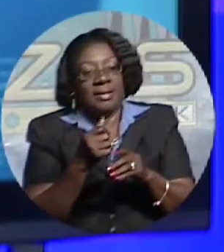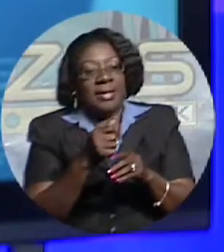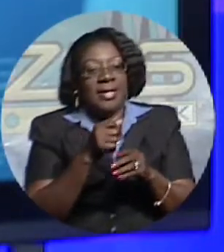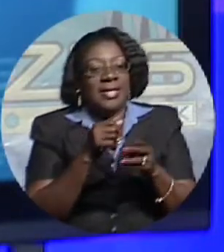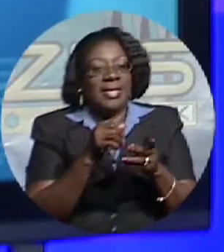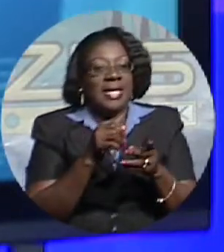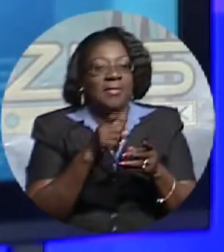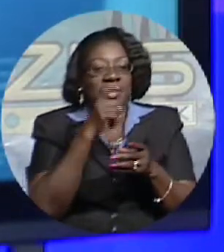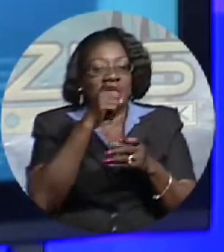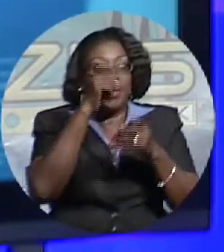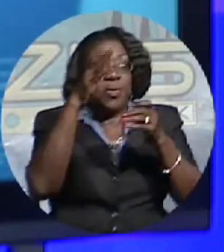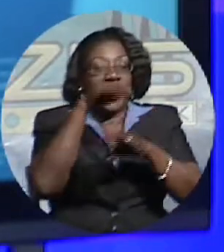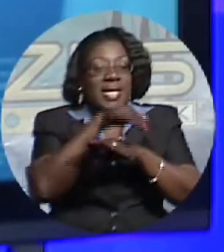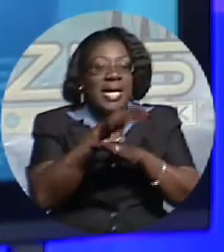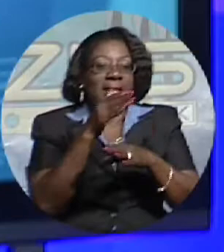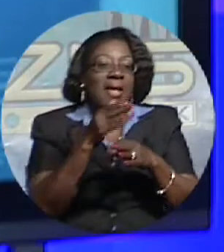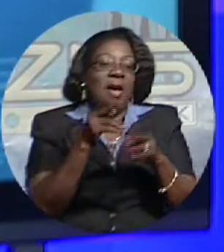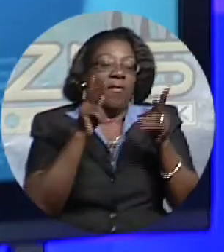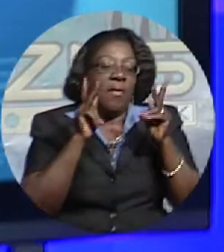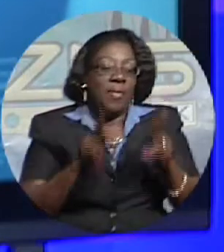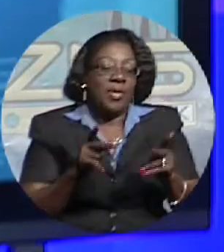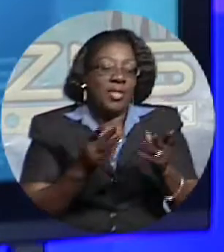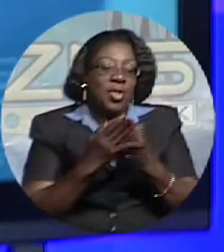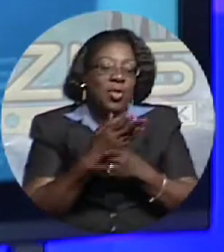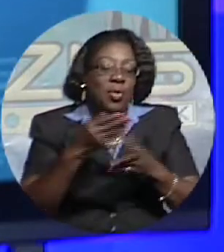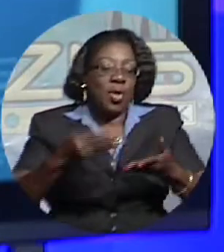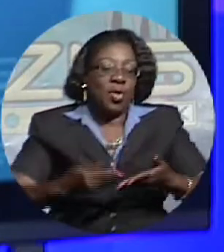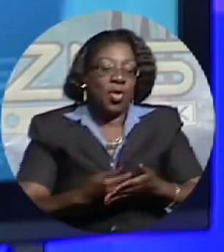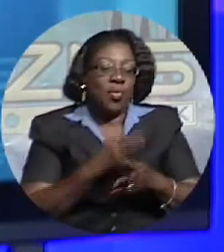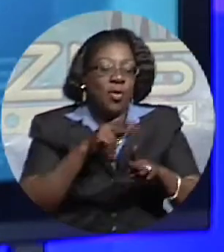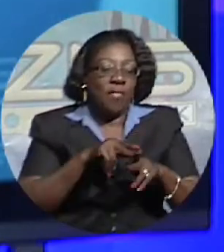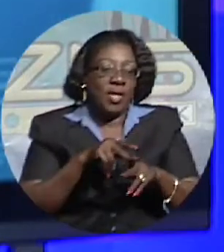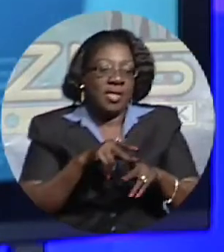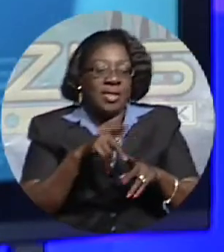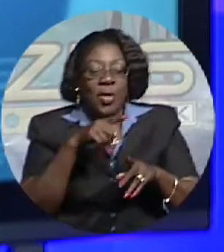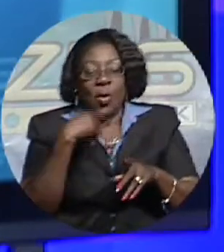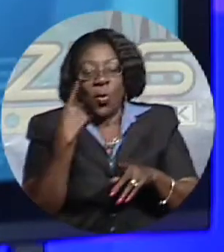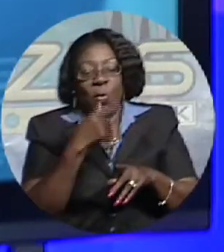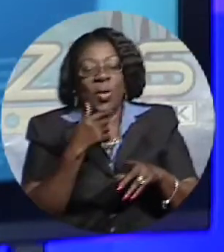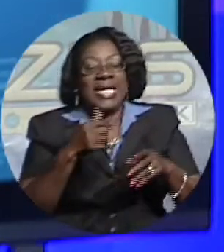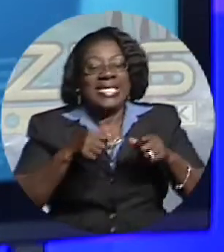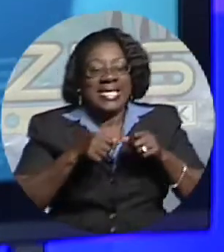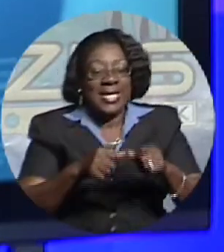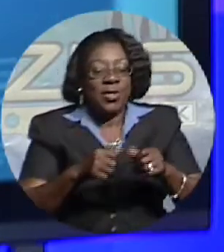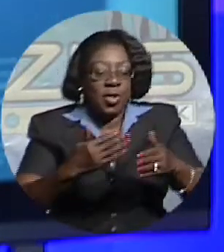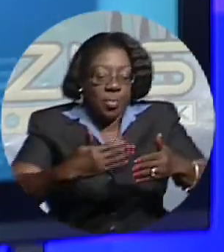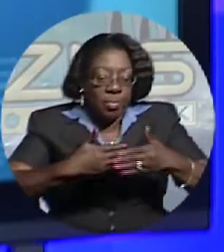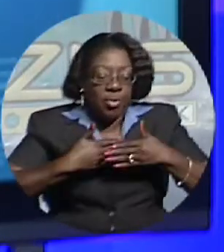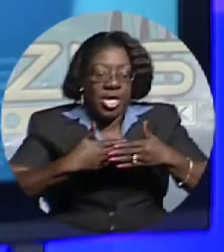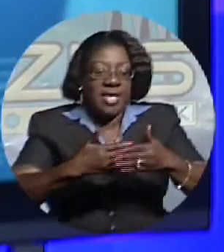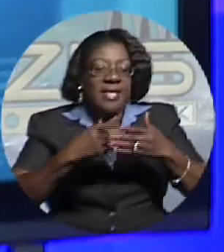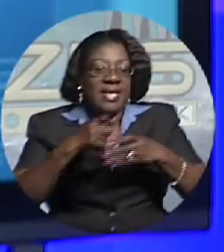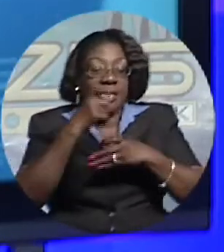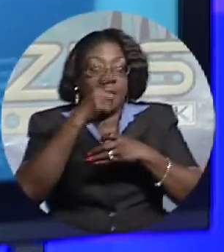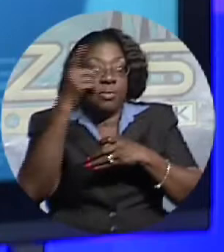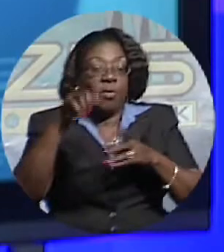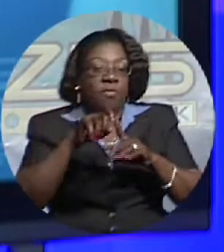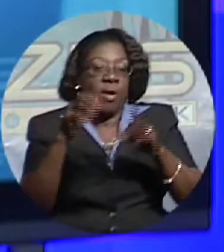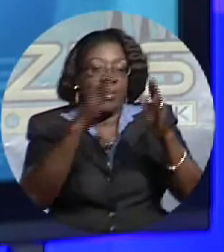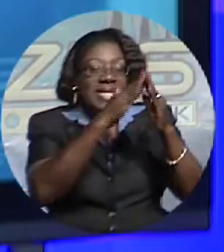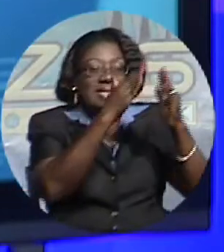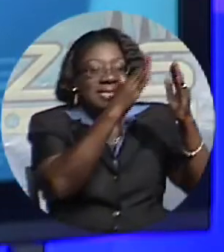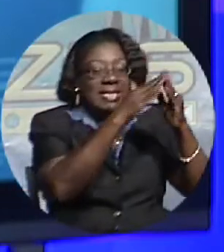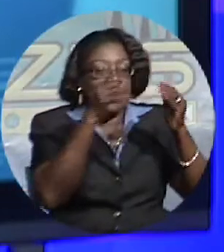smoky night for residents throughout New Providence who continue to be impacted from those fires at the city dump. Superintendent Walter